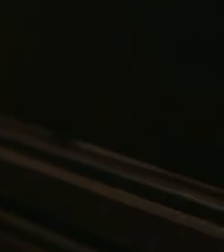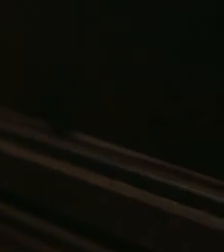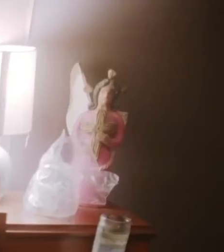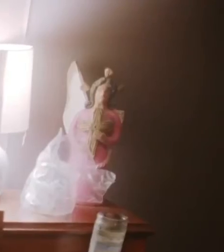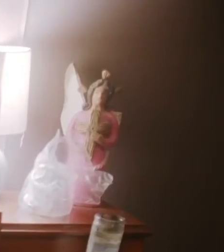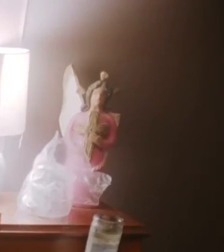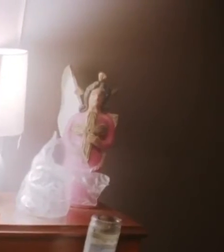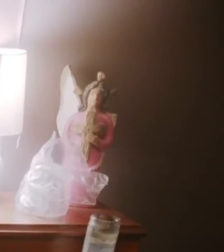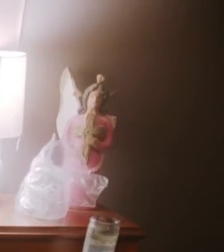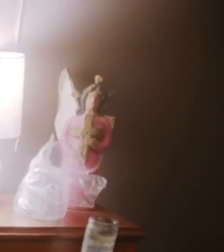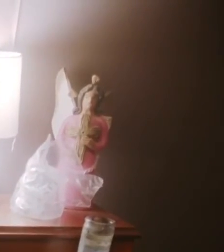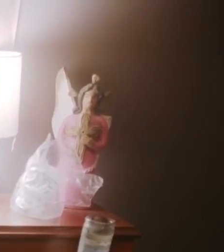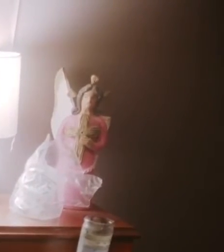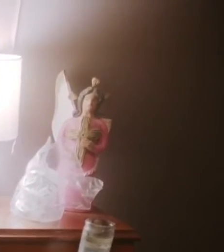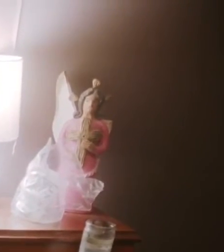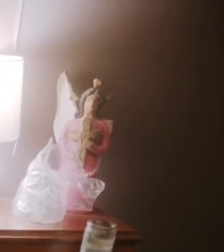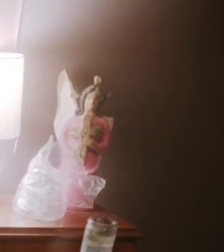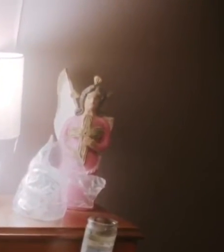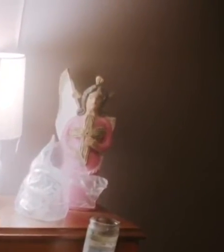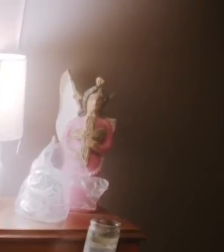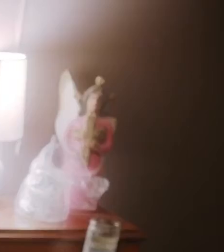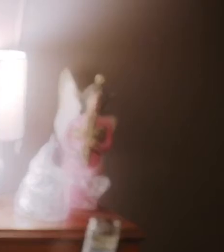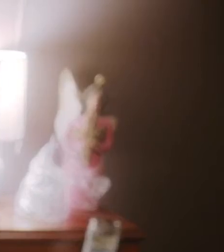if I was deported?